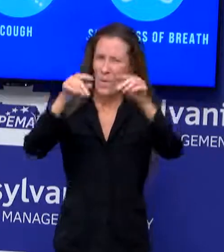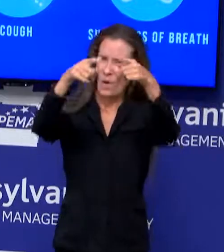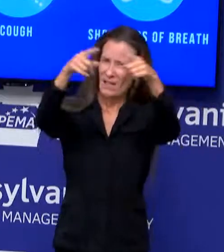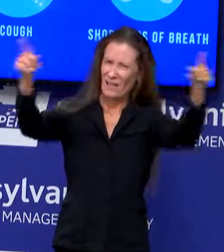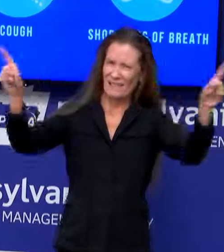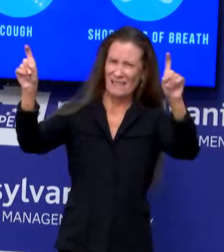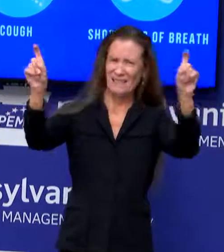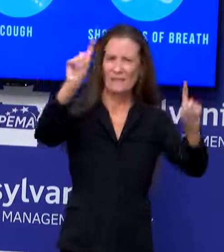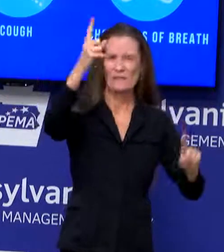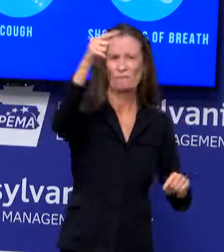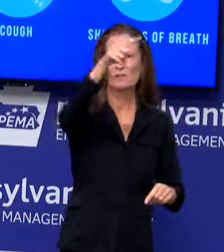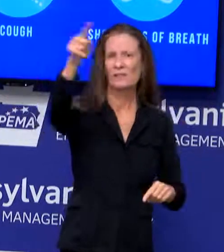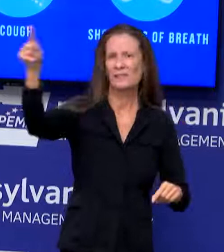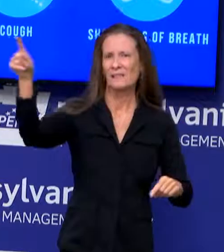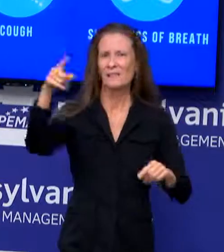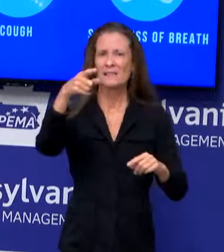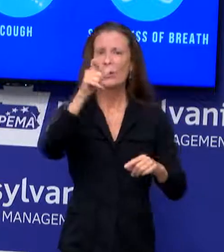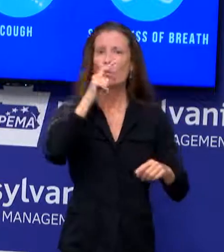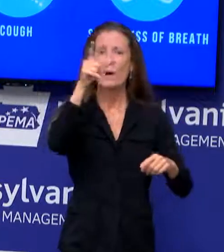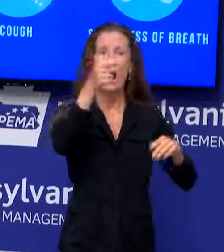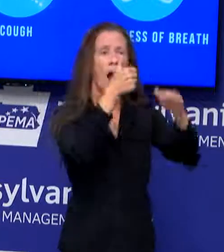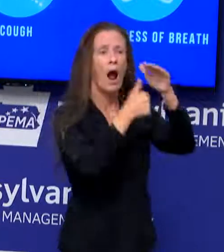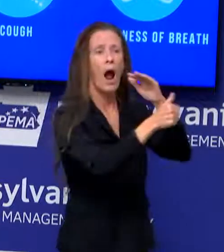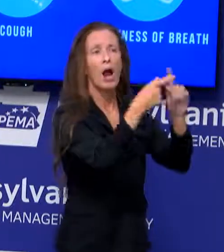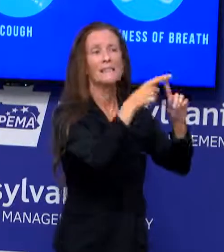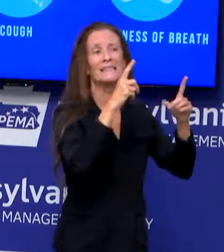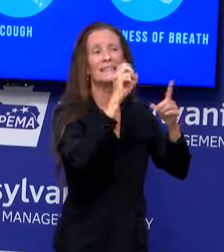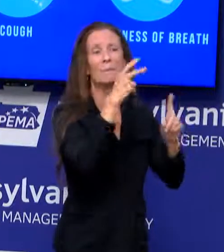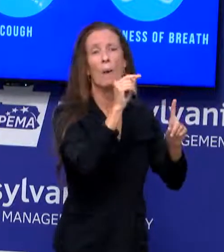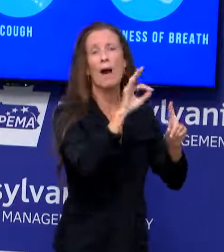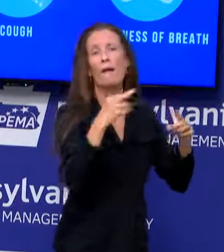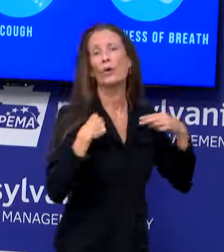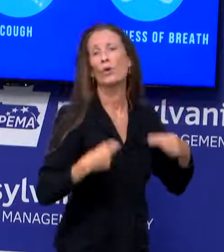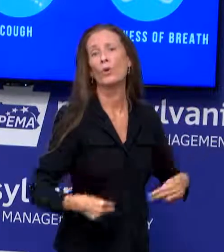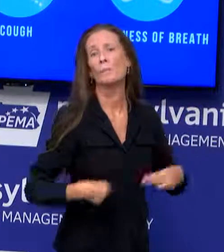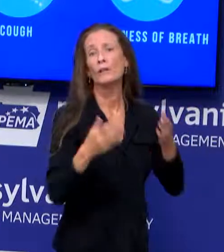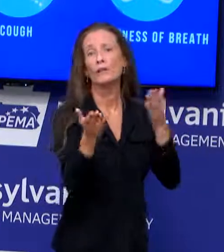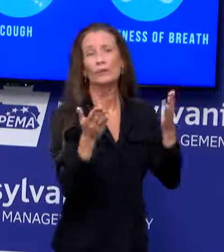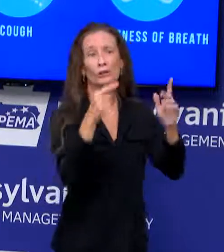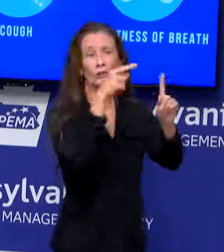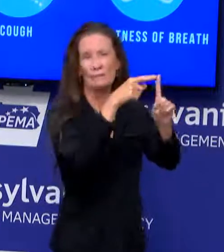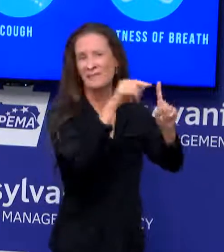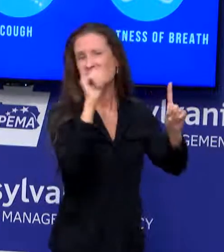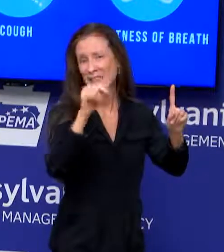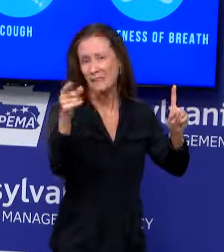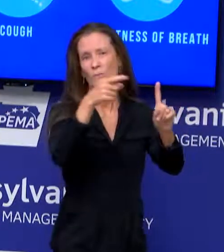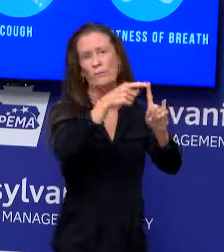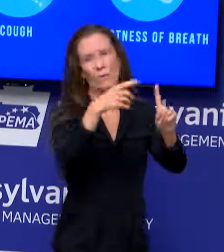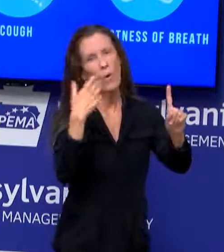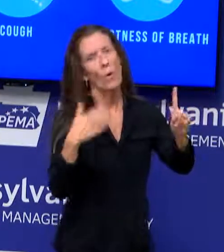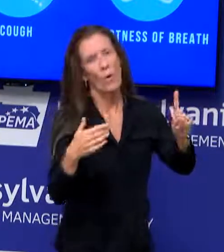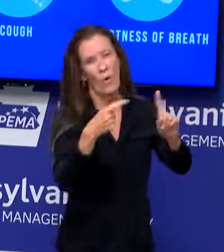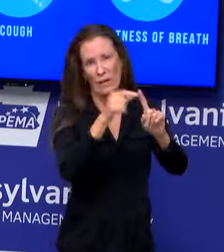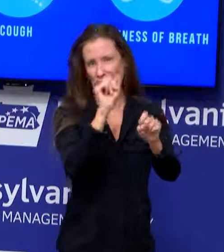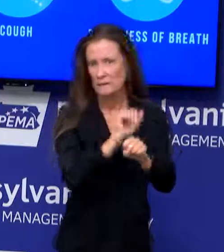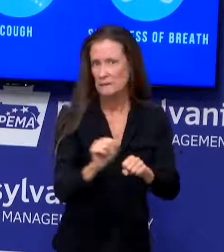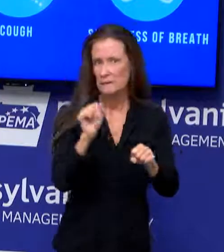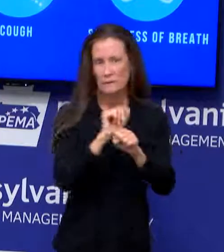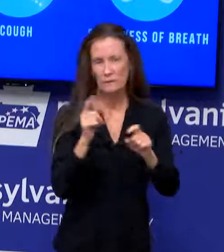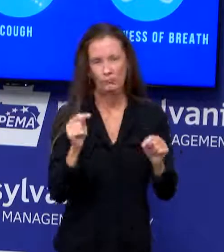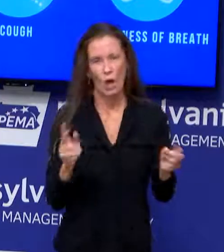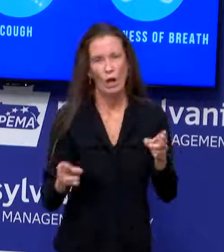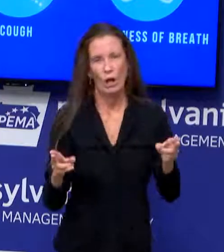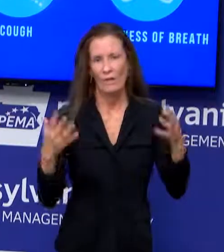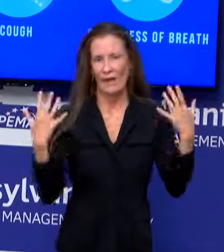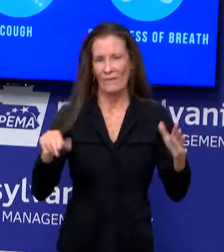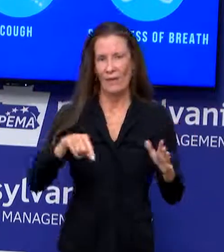I know they're working very hard to have that completed by the end of August, and then all those retesting protocols. So that's the